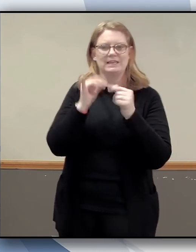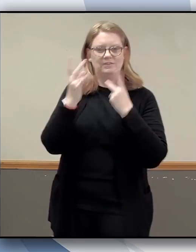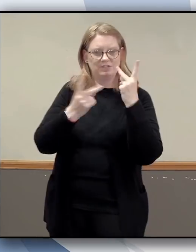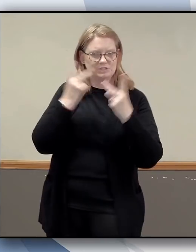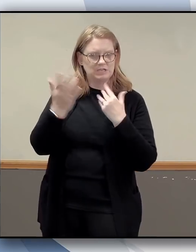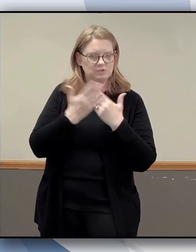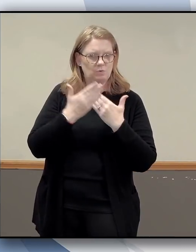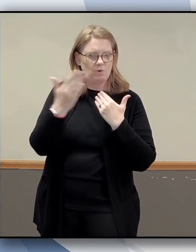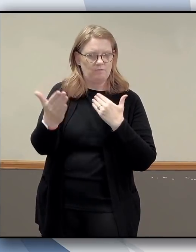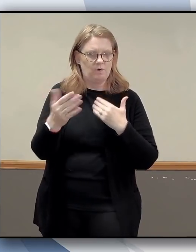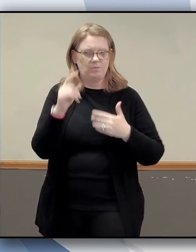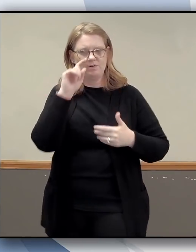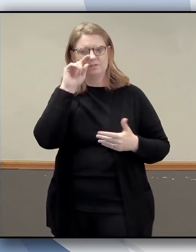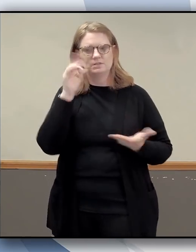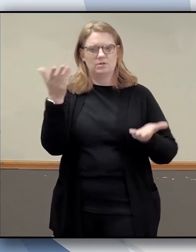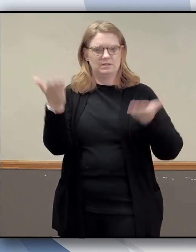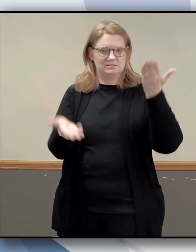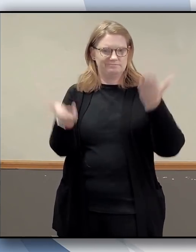forward.